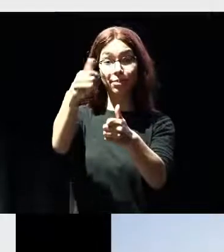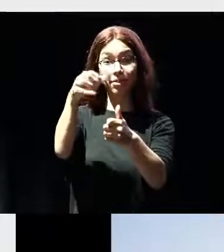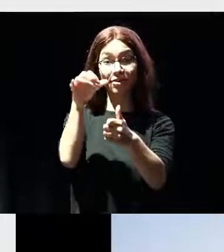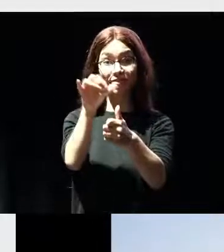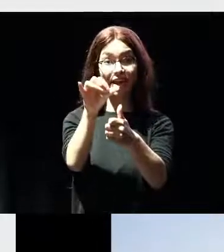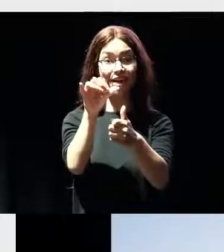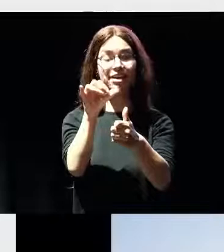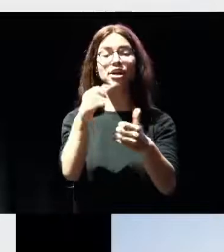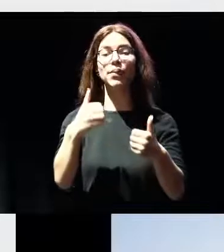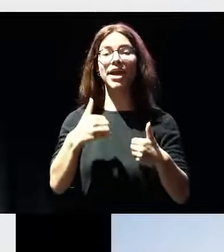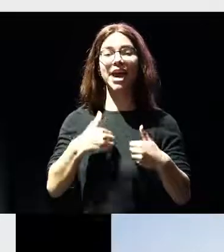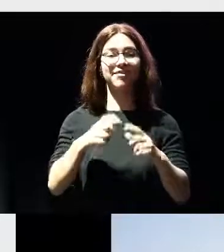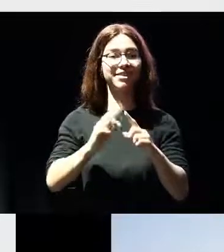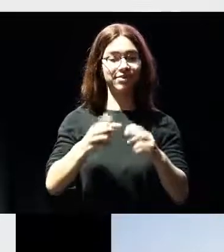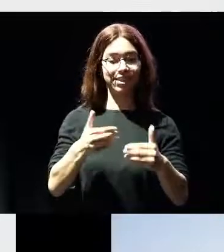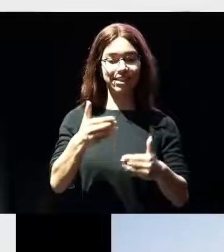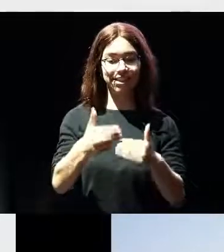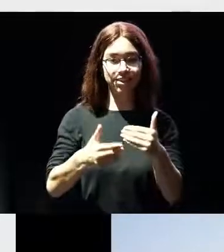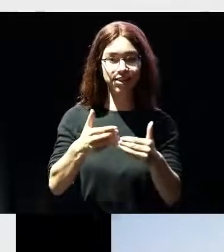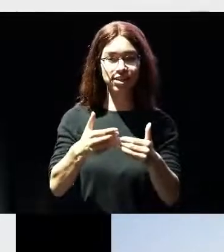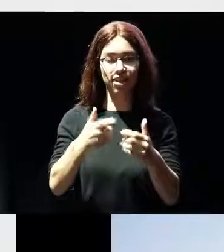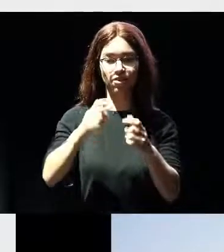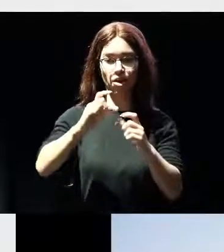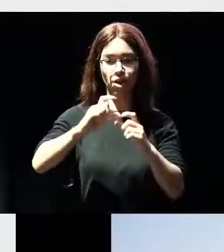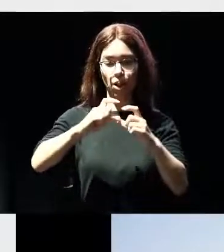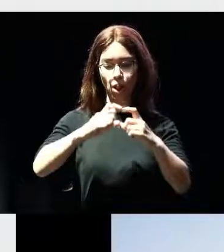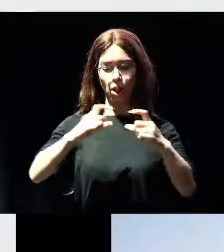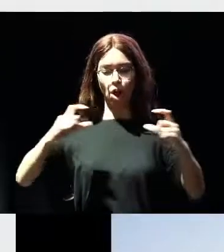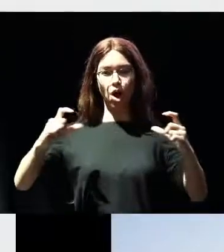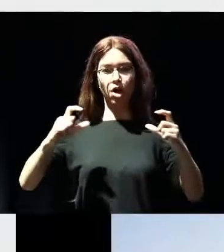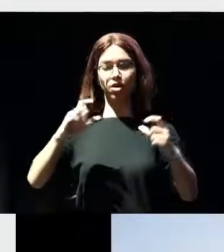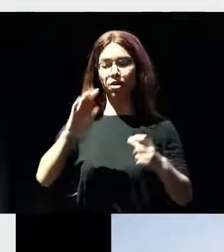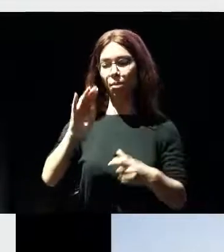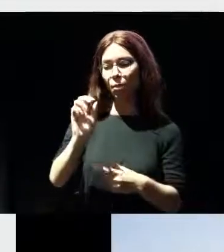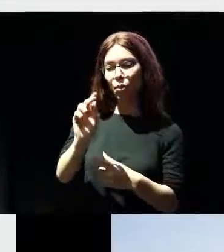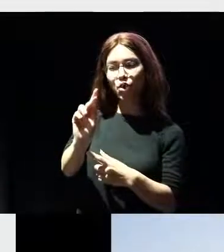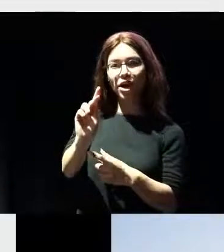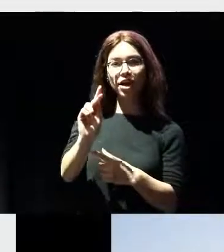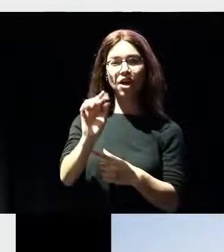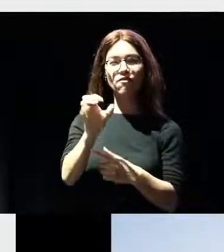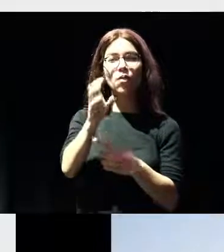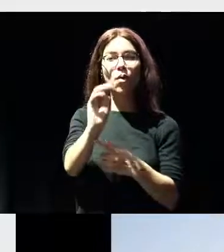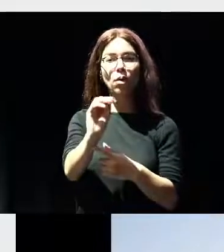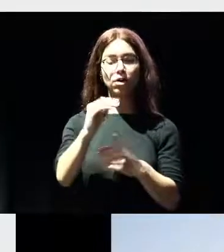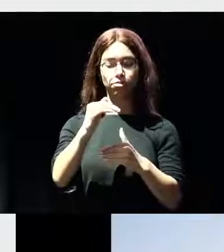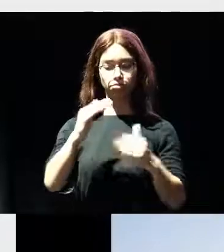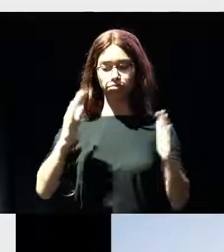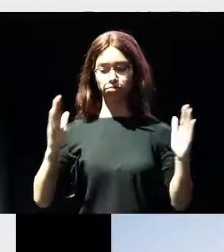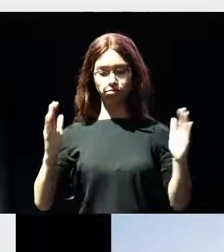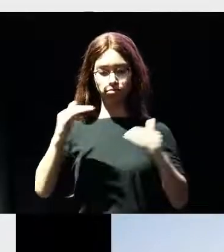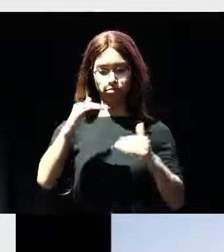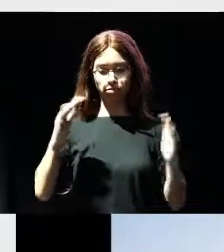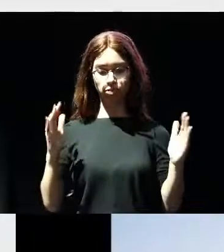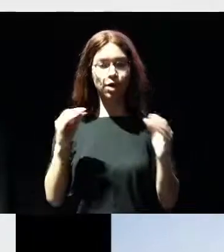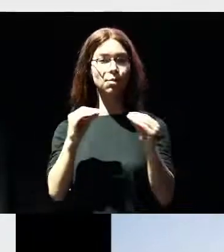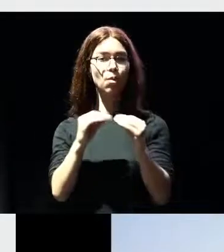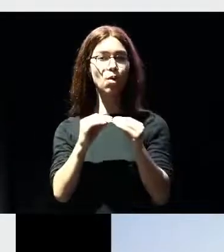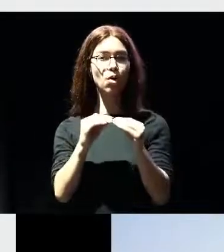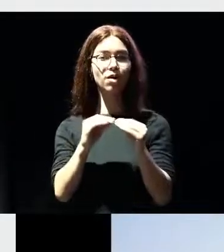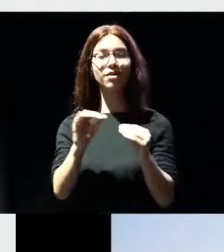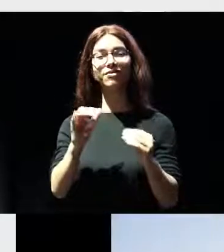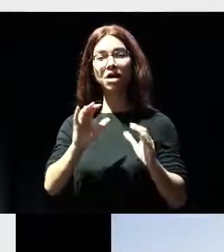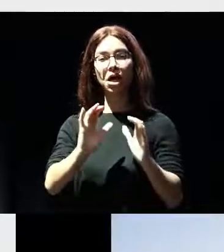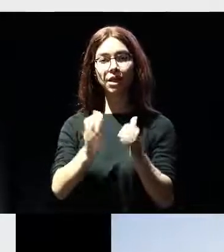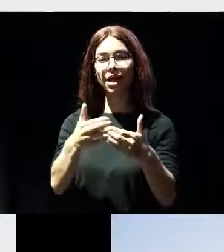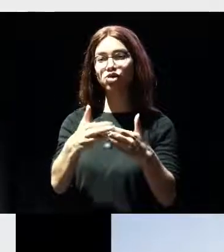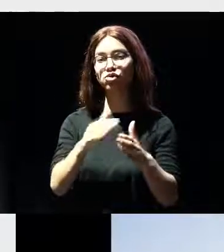the series of longer brick forms that house more of the classroom-like